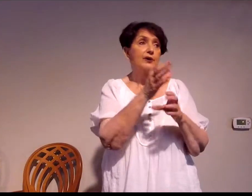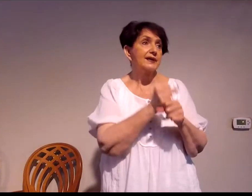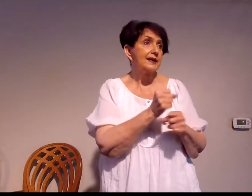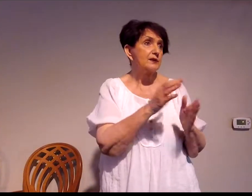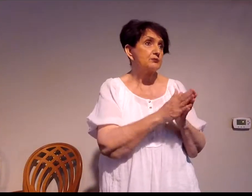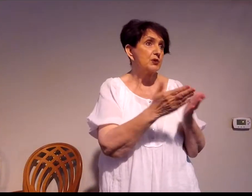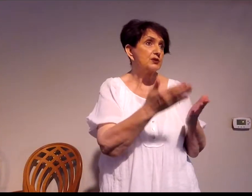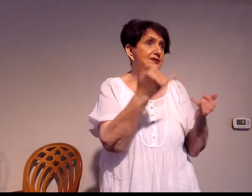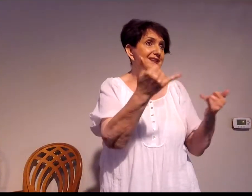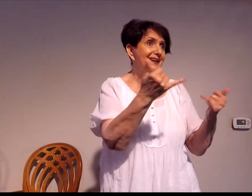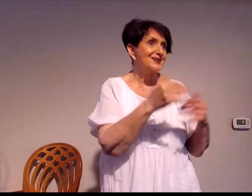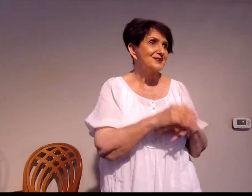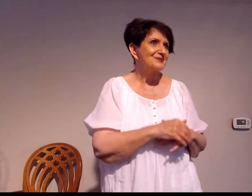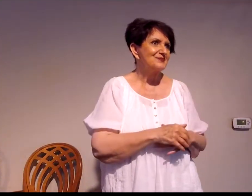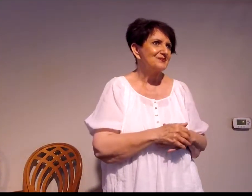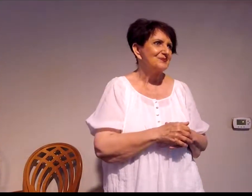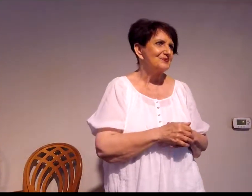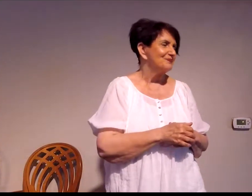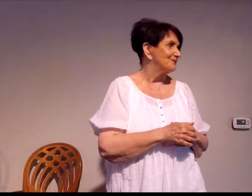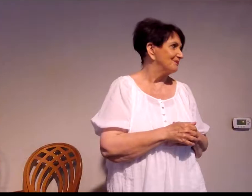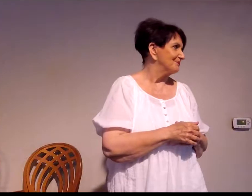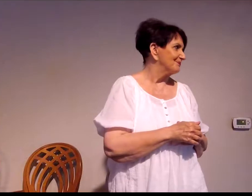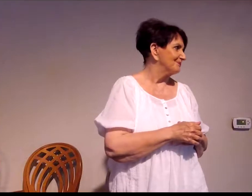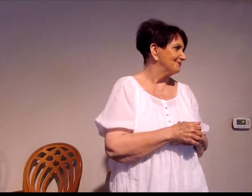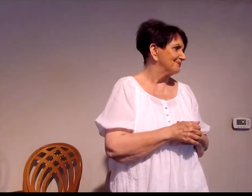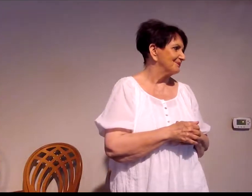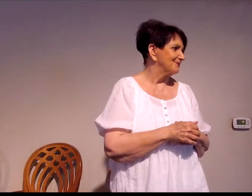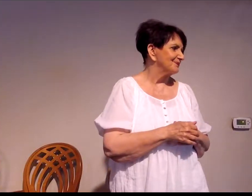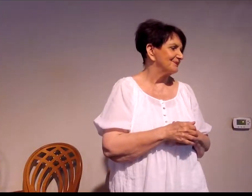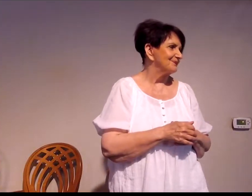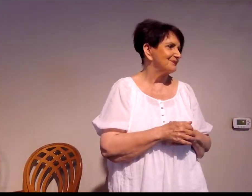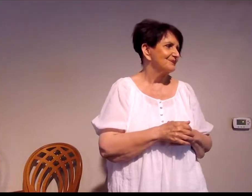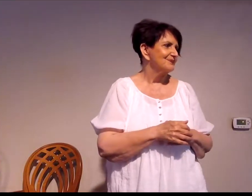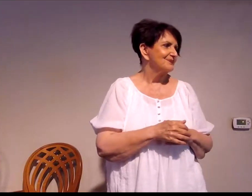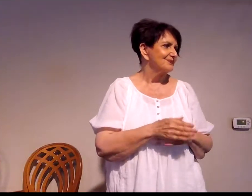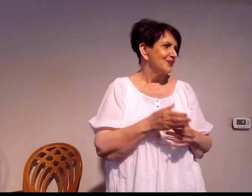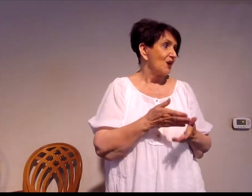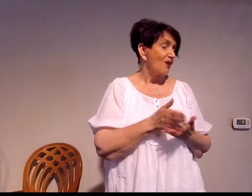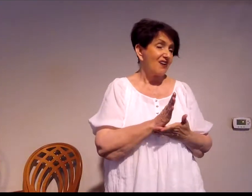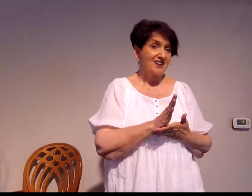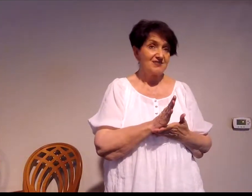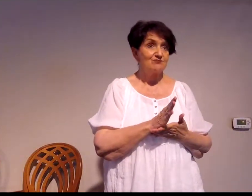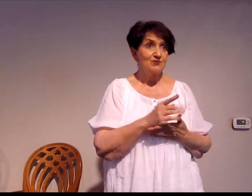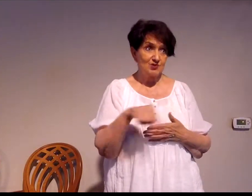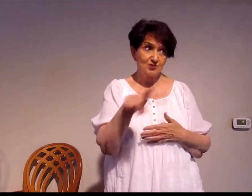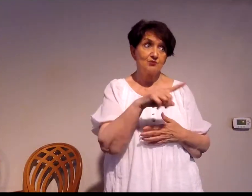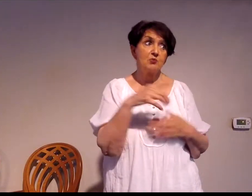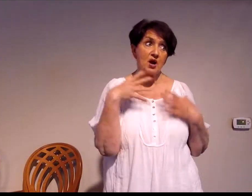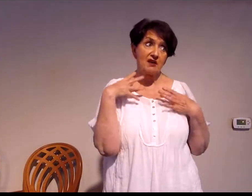book after this talk? Yeah, all right, because you're brave.